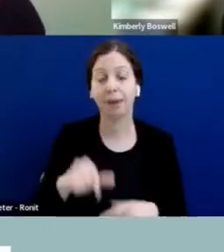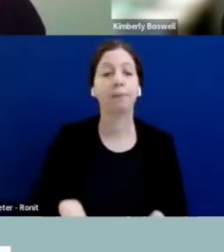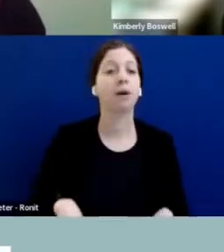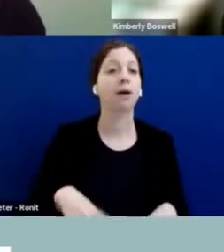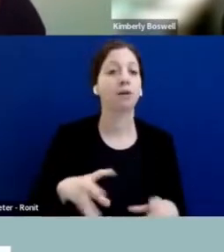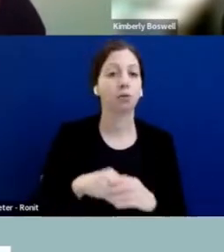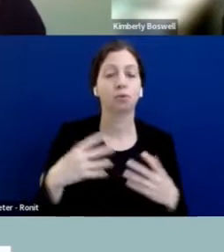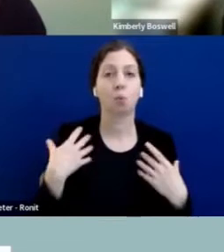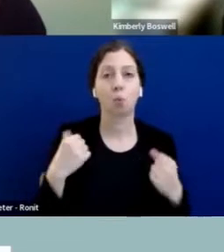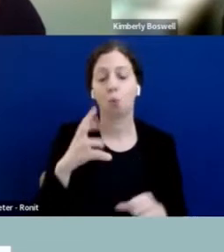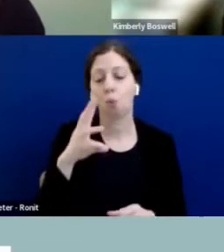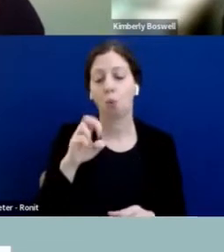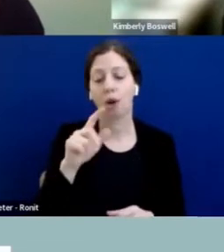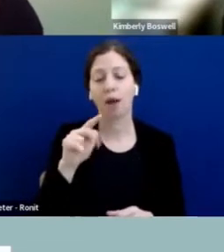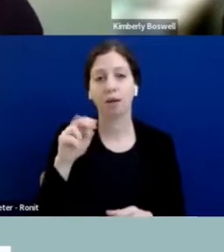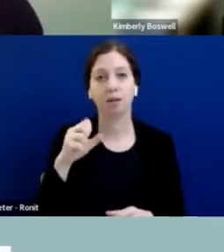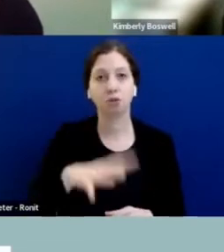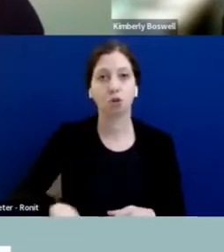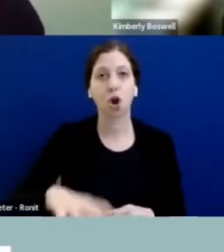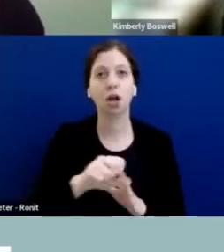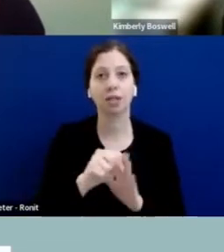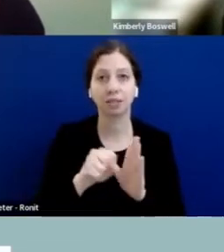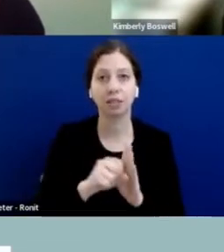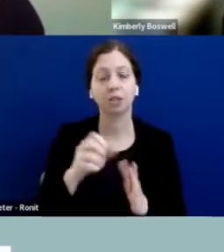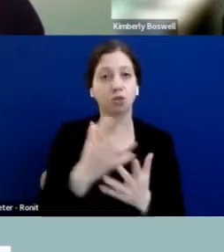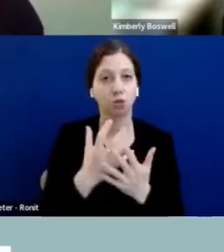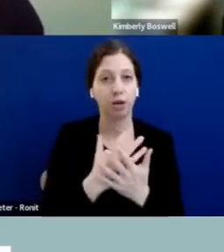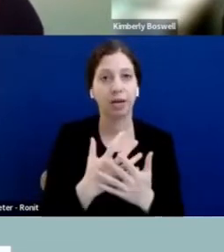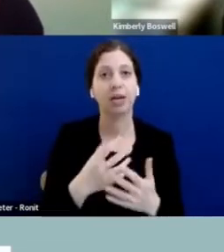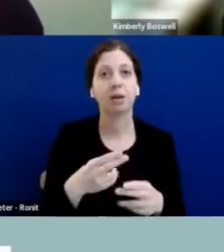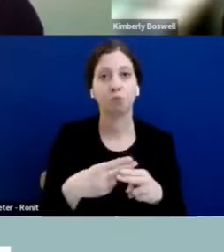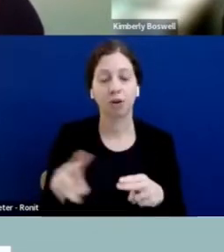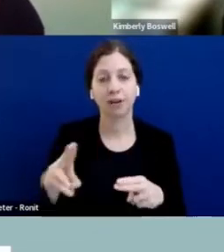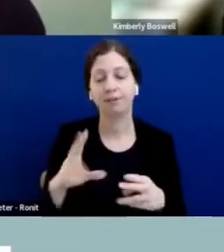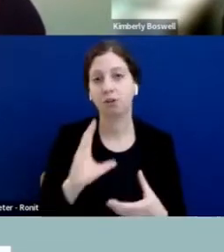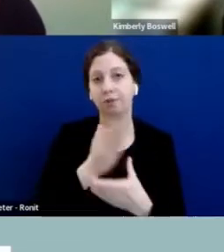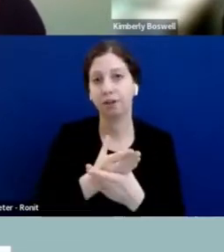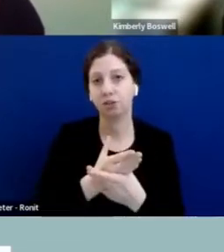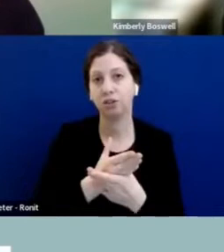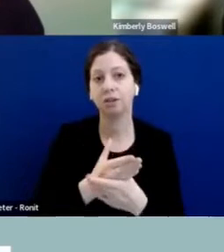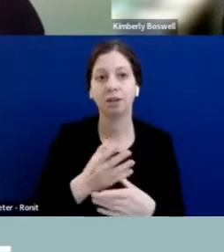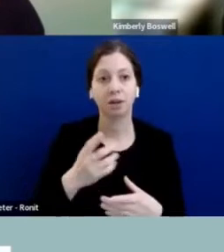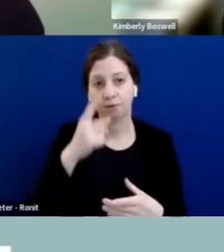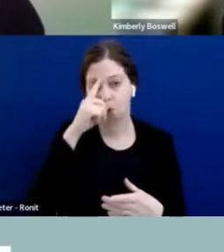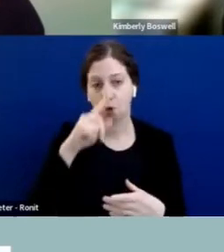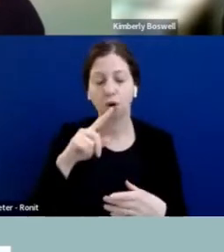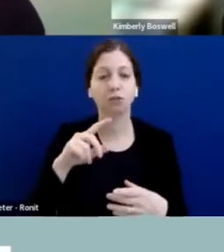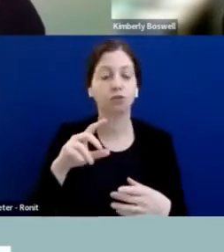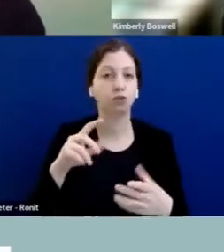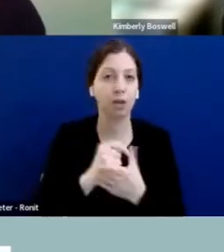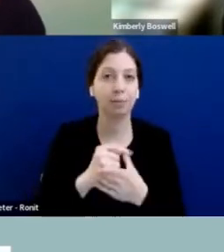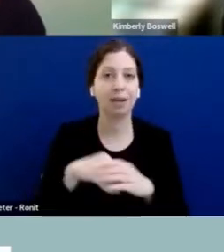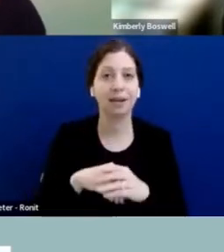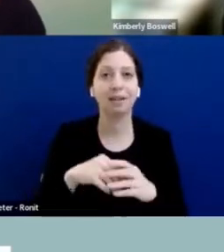state agencies. ESPERT, which is screening, brief intervention, and referral to treatment in the area of substance use,